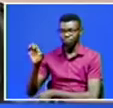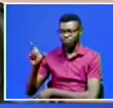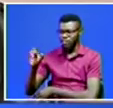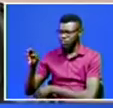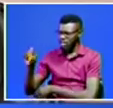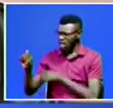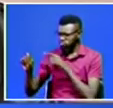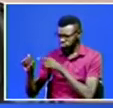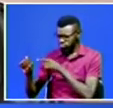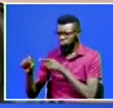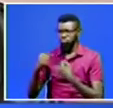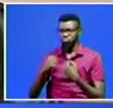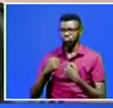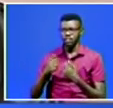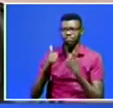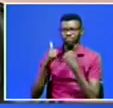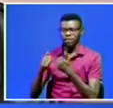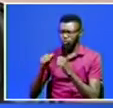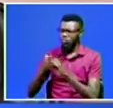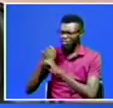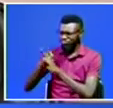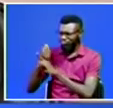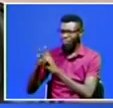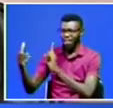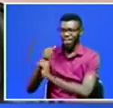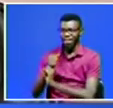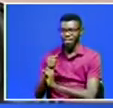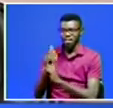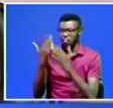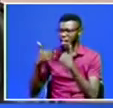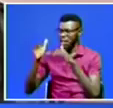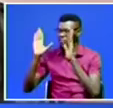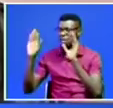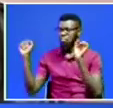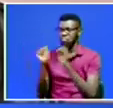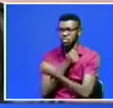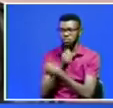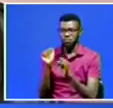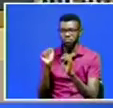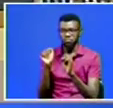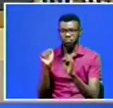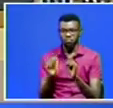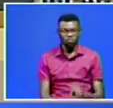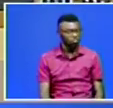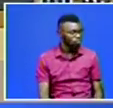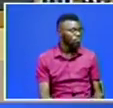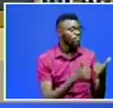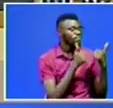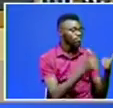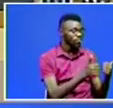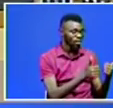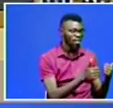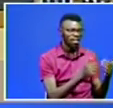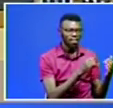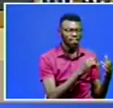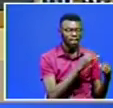push things. Like, she can really push things without giving up. Well, that's really proper. Yeah. As we conclude, I